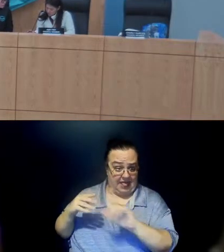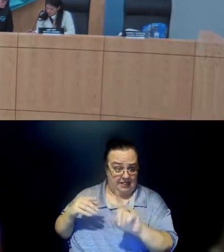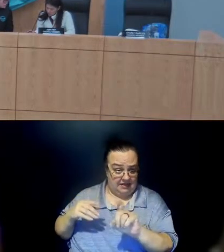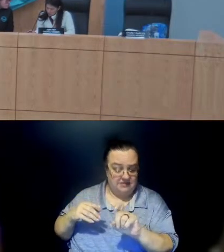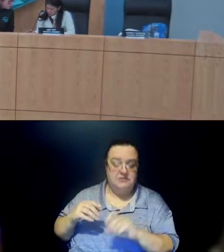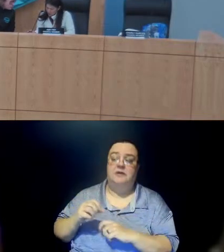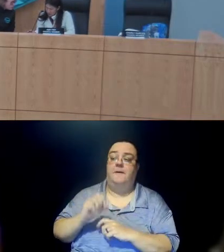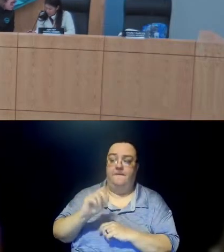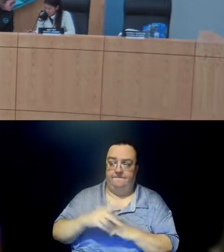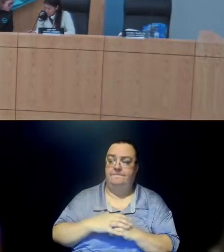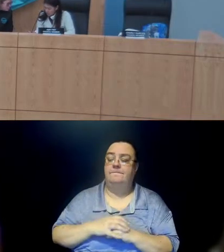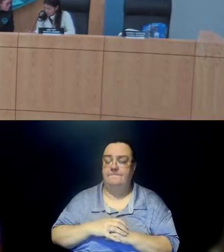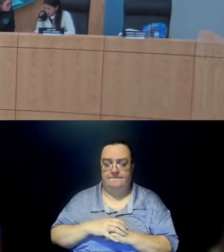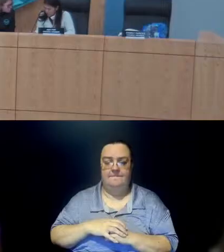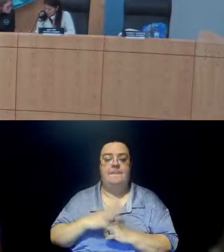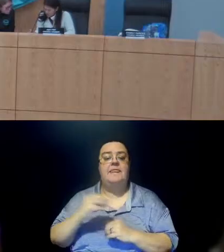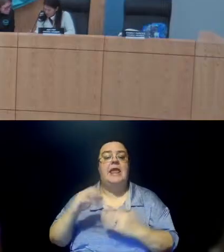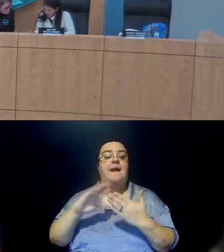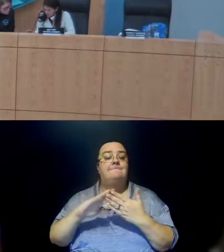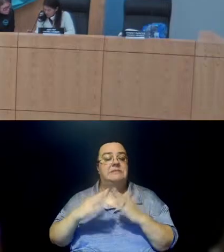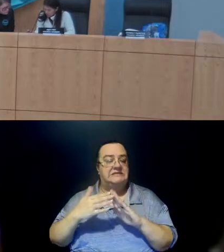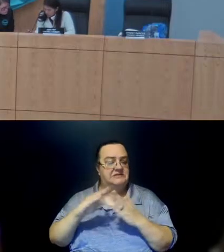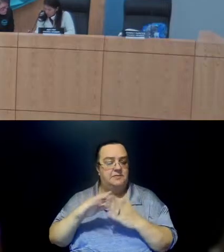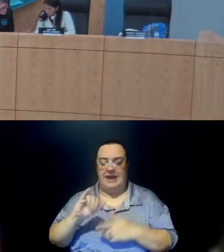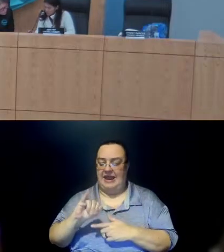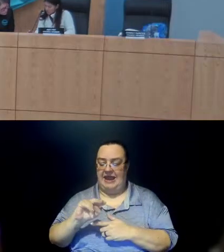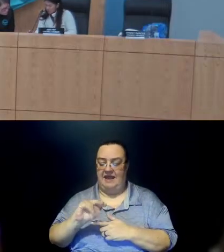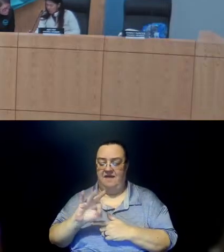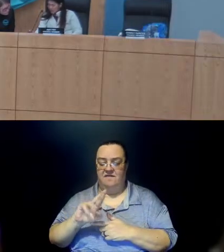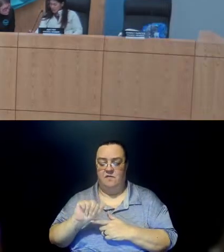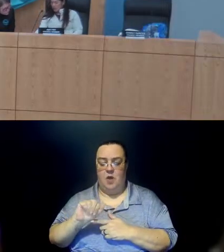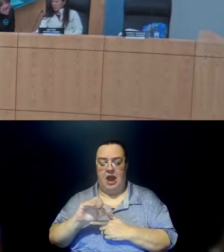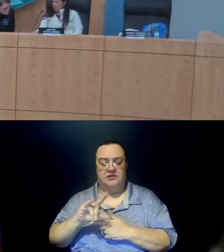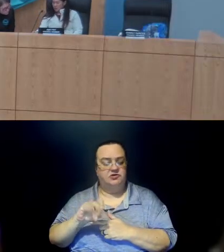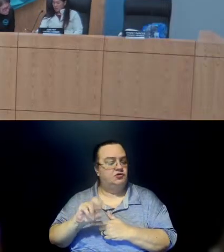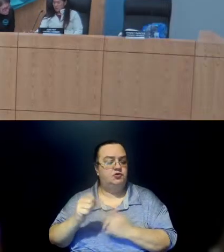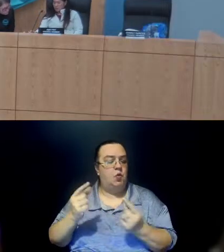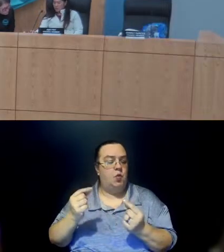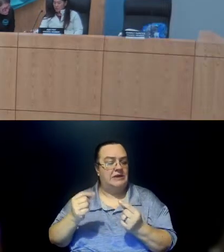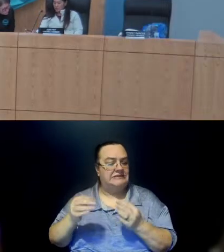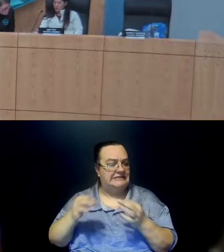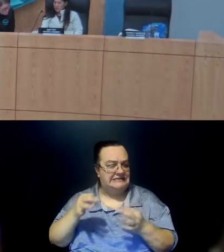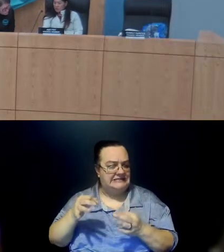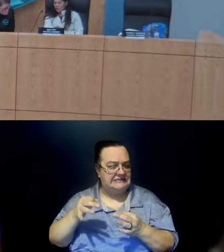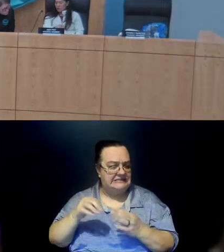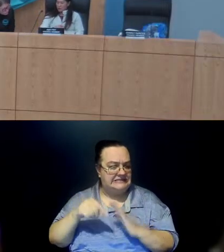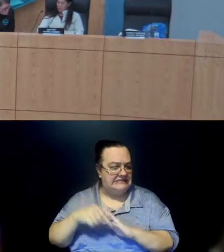Okay. And municipal infractions, what's that, what is the details of that?